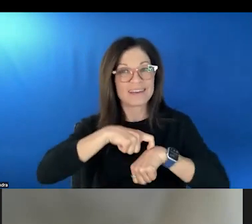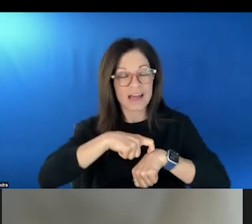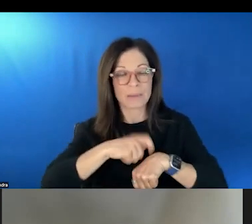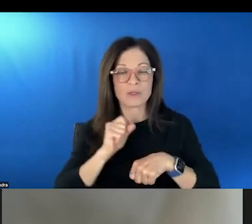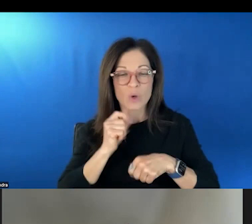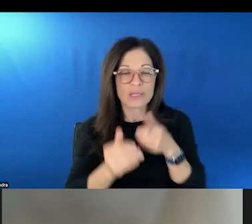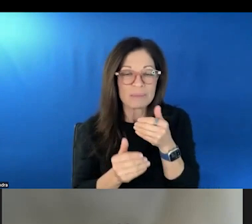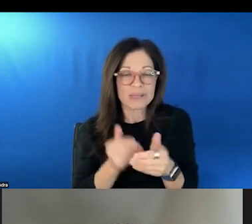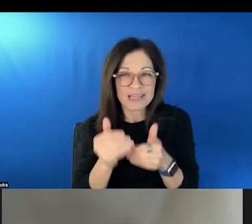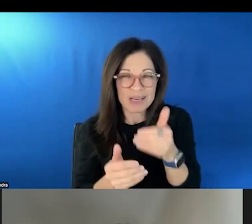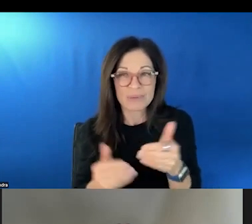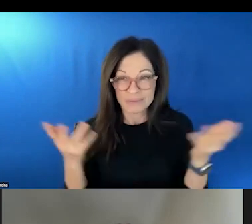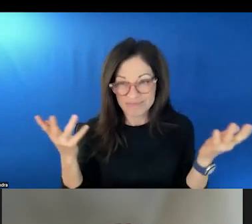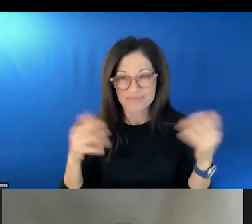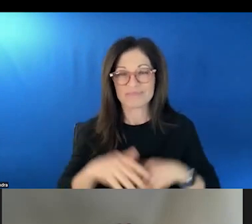Next slide.